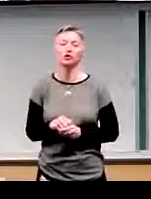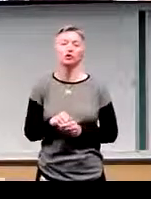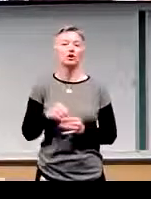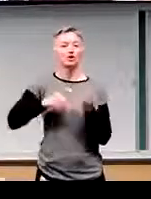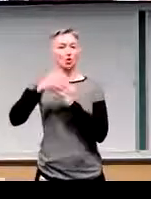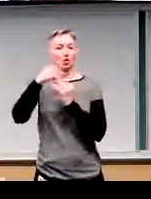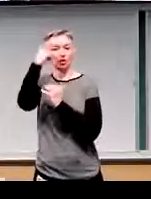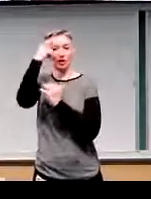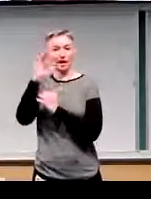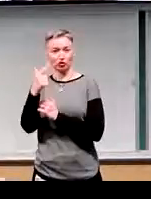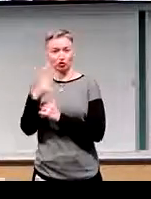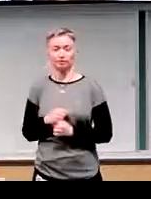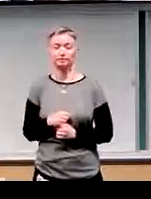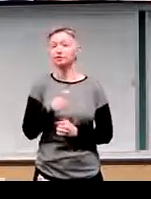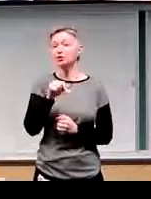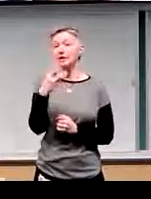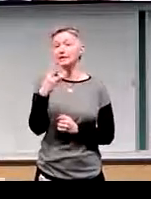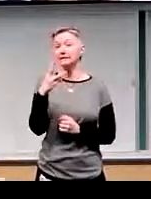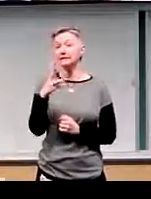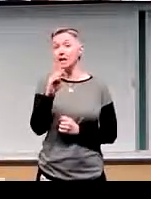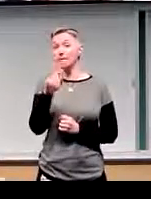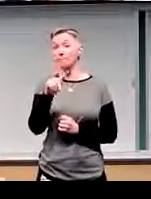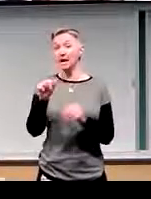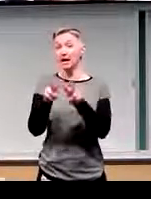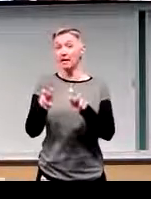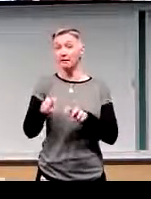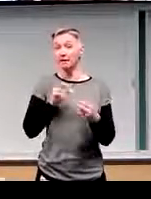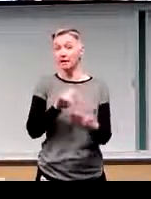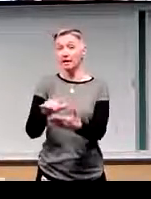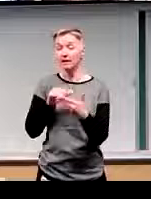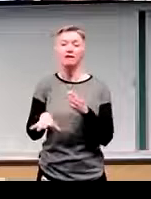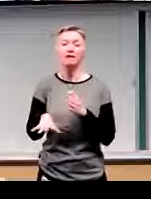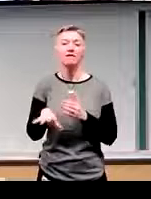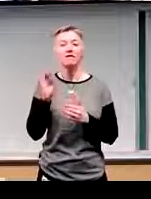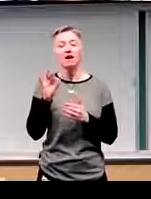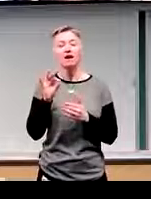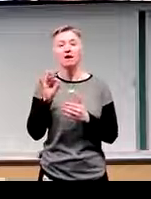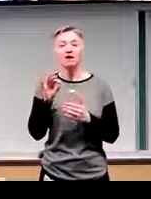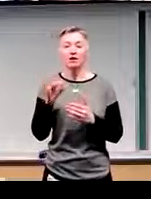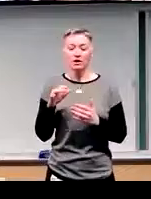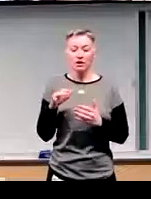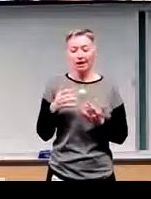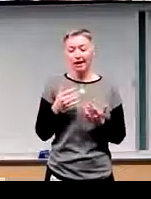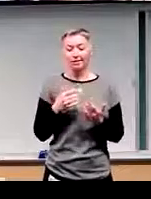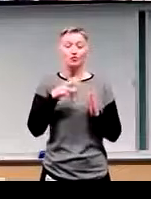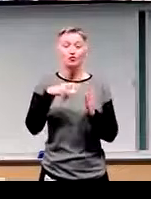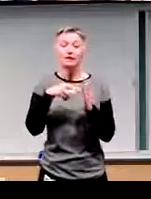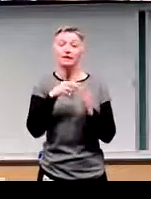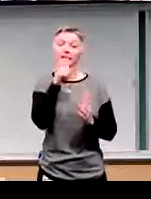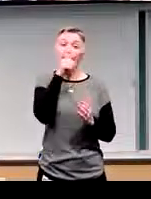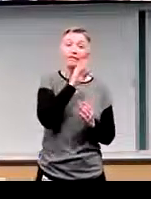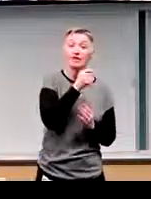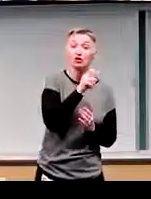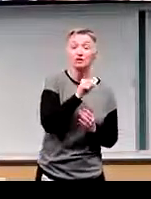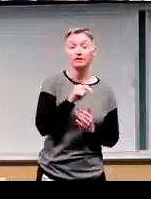A 2016 meta-analysis found that greater fiction and or nonfiction reading